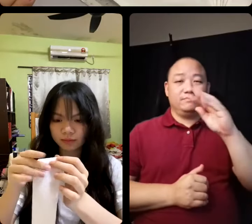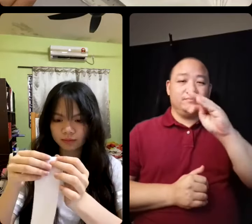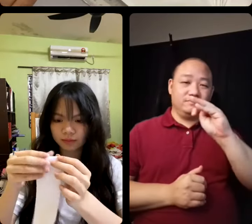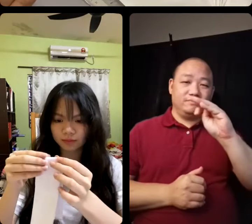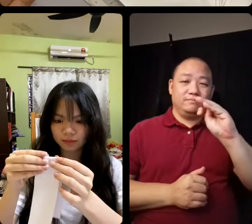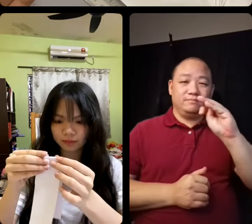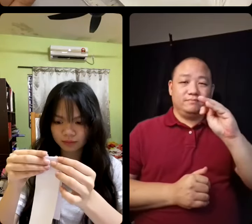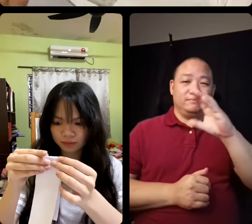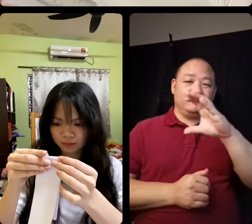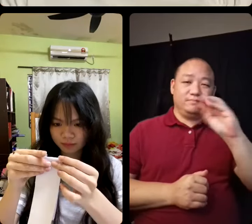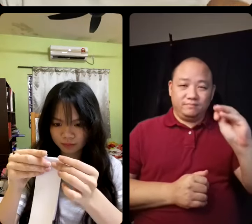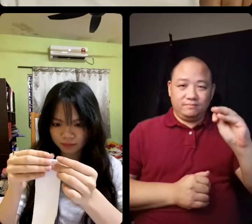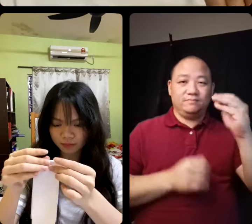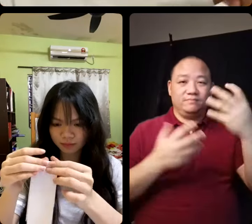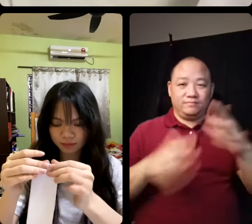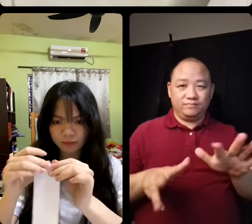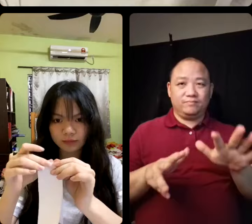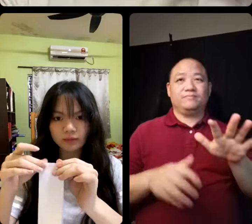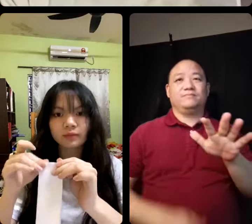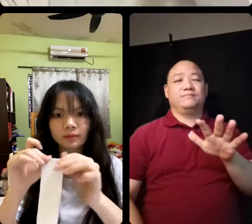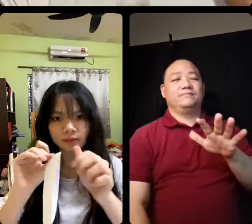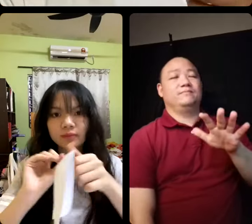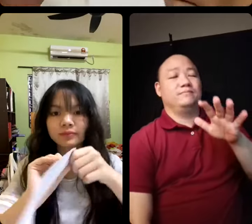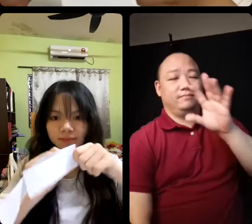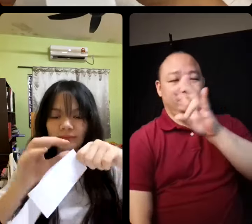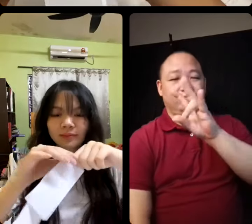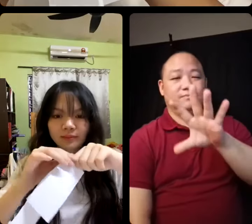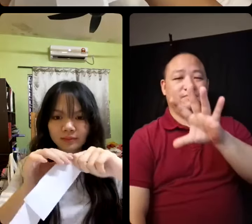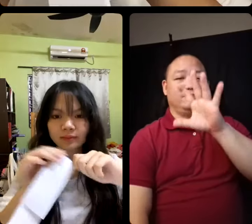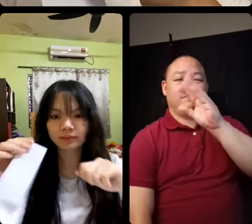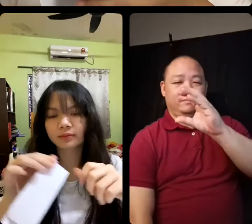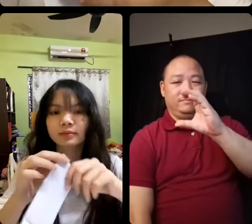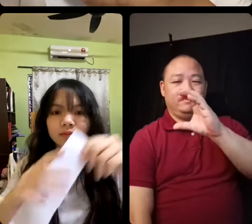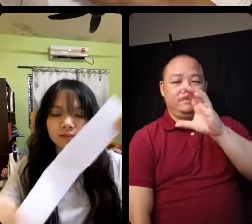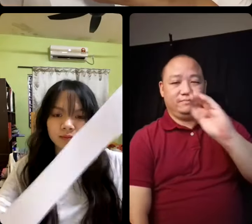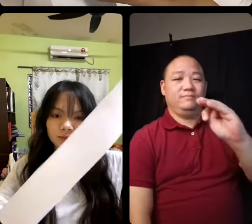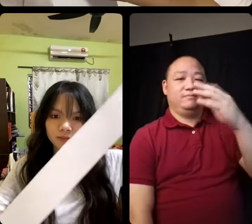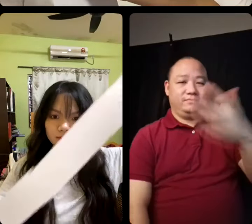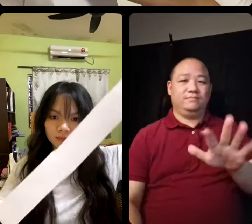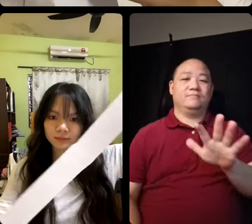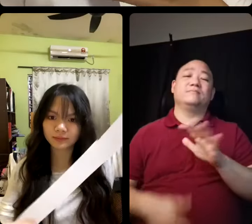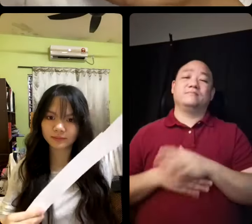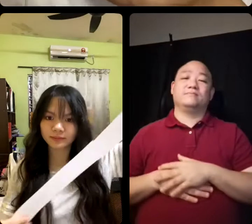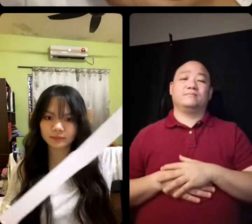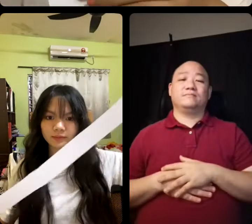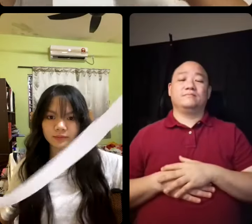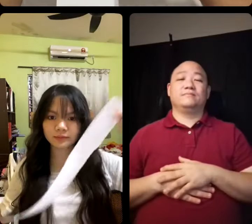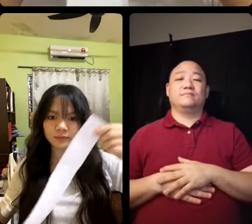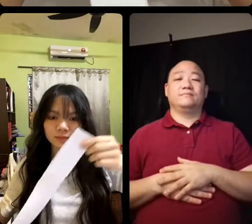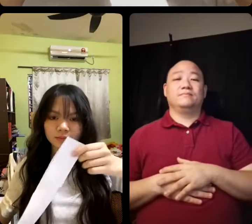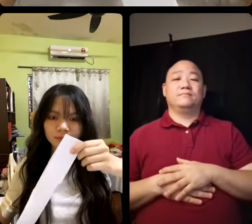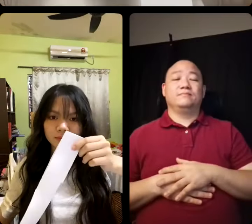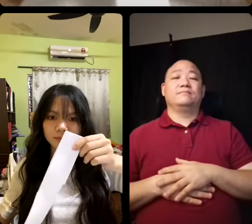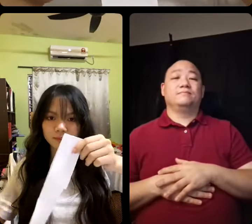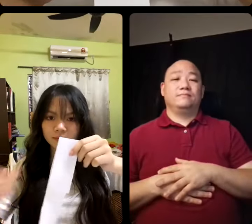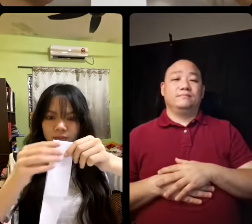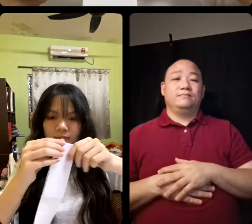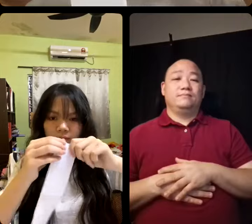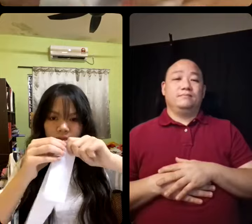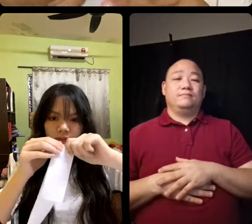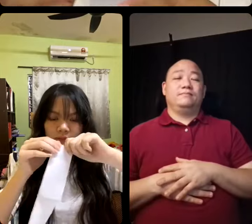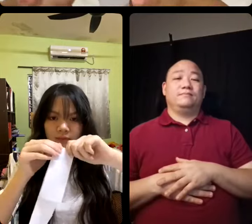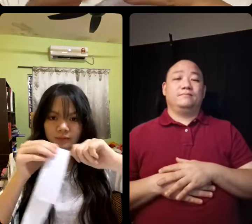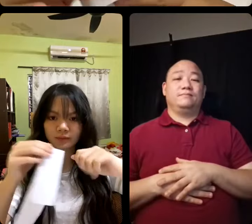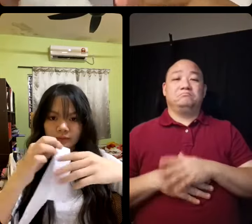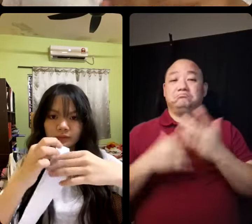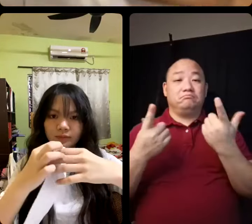Last one, 75, okay? So I've measured, I have 75 cm over here. And what I'm going to do is, I'm going